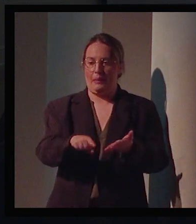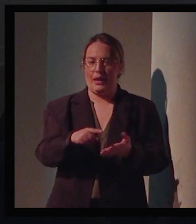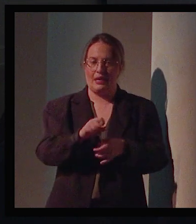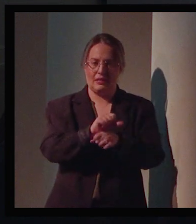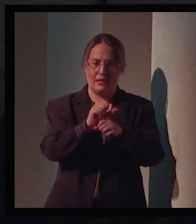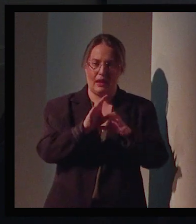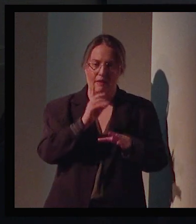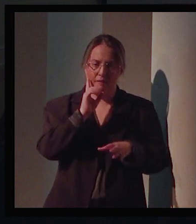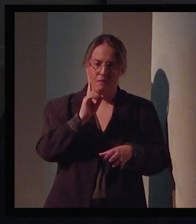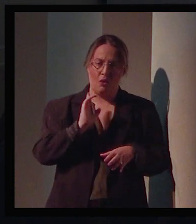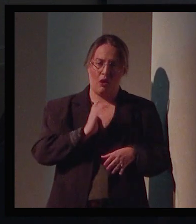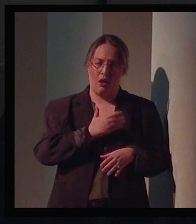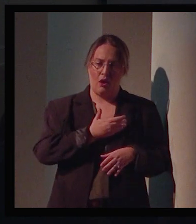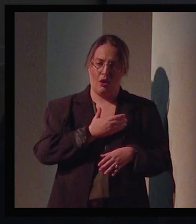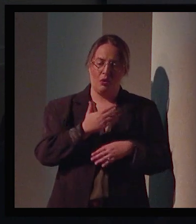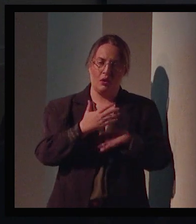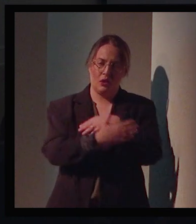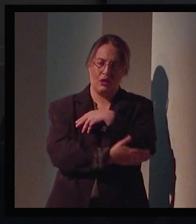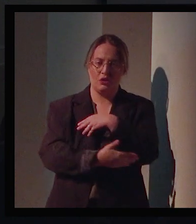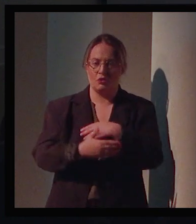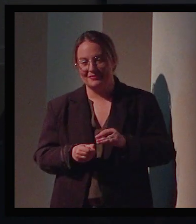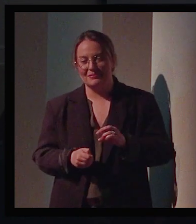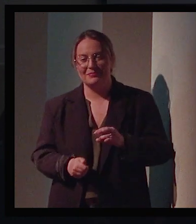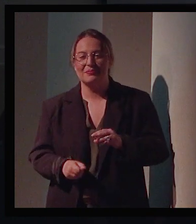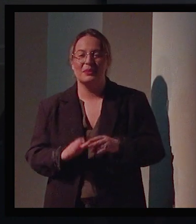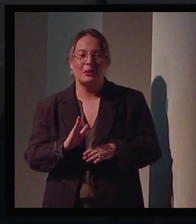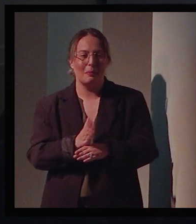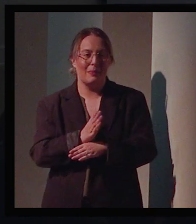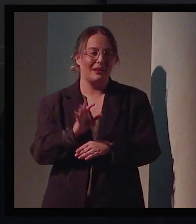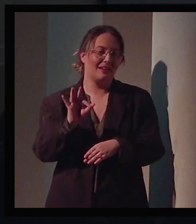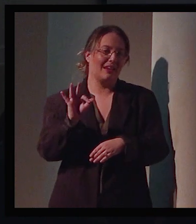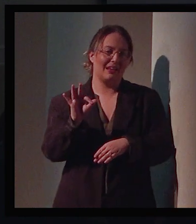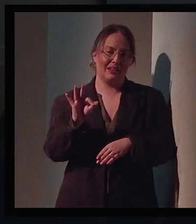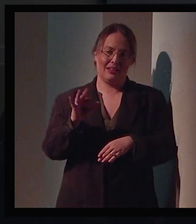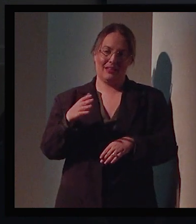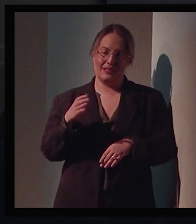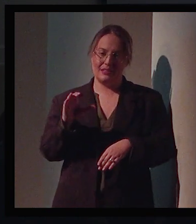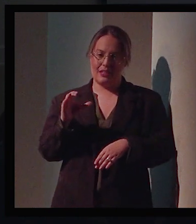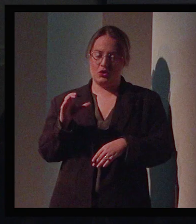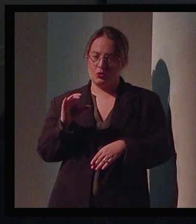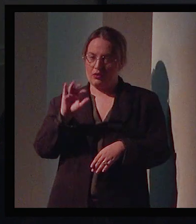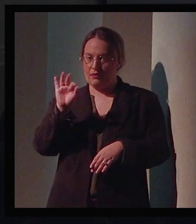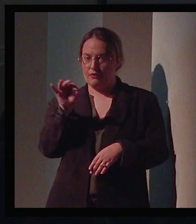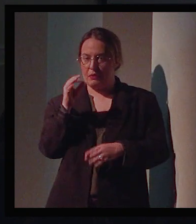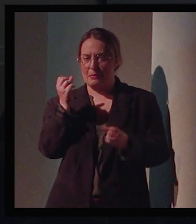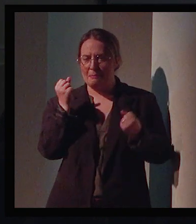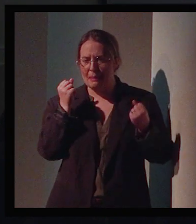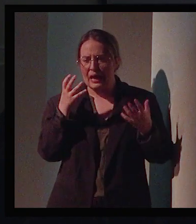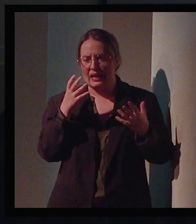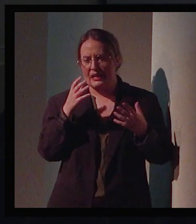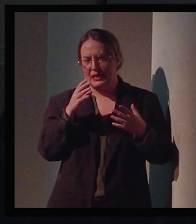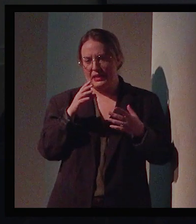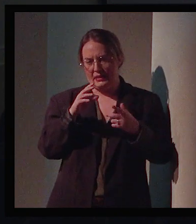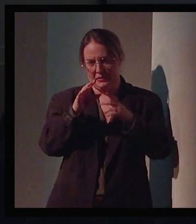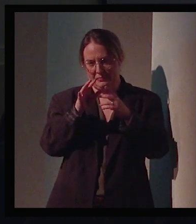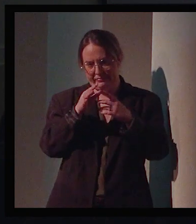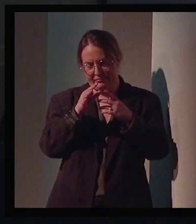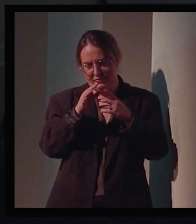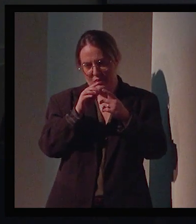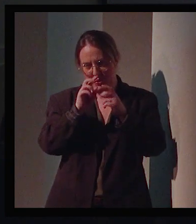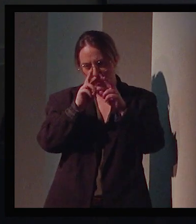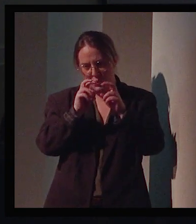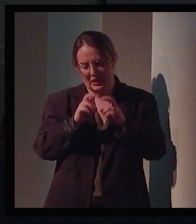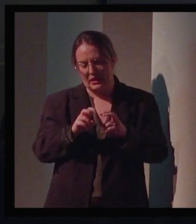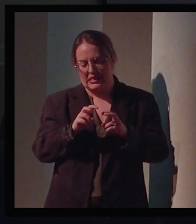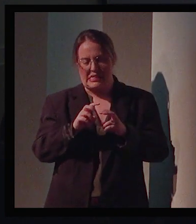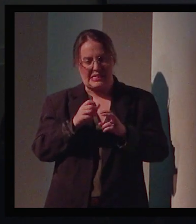pauper workman of France and England, end quote. Many conservative critics scorned Millet's work, routinely seeing in them